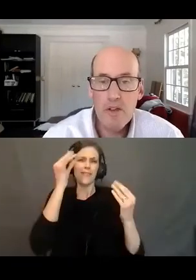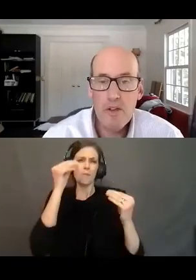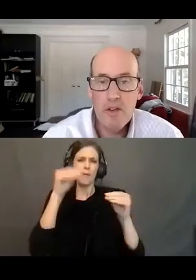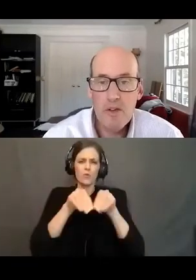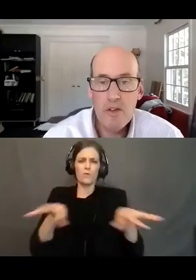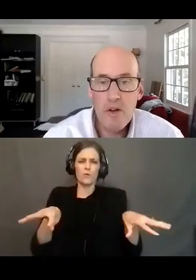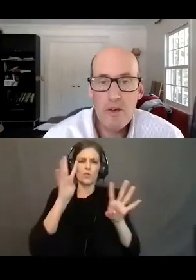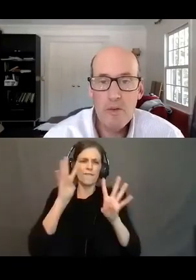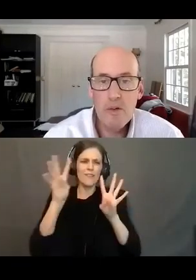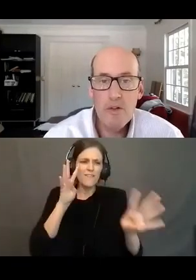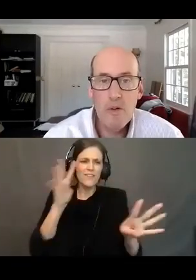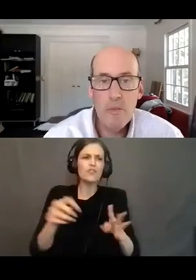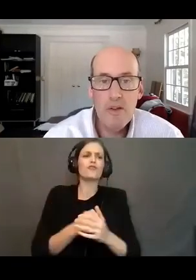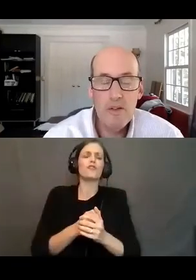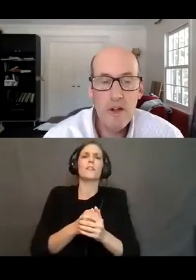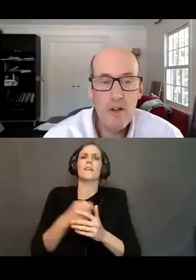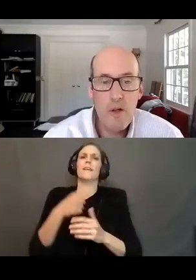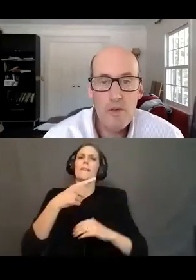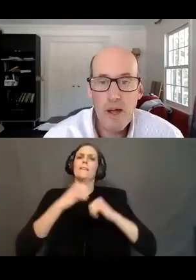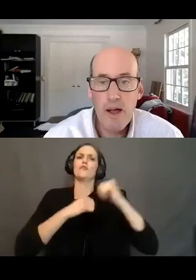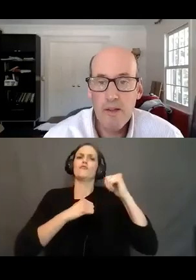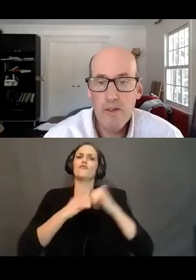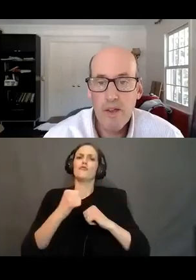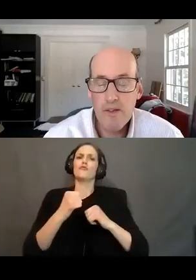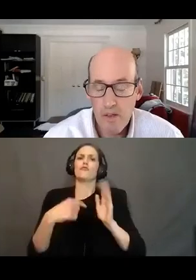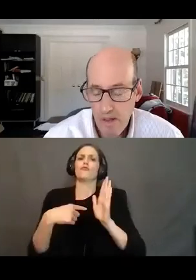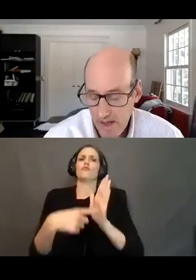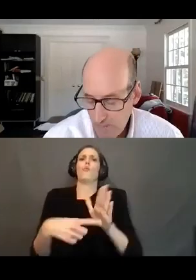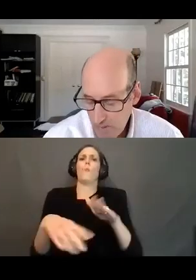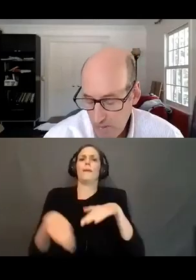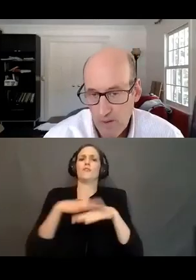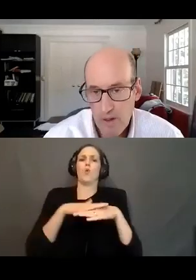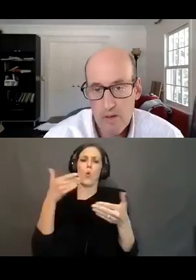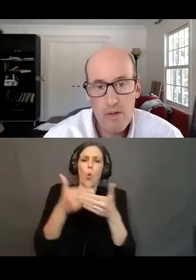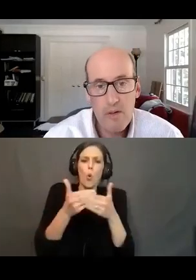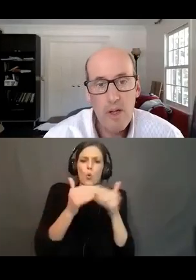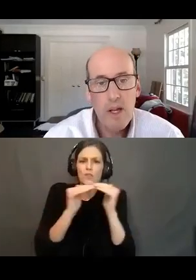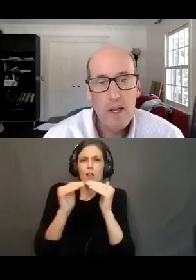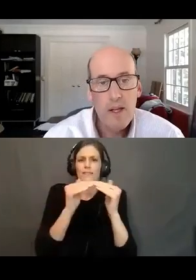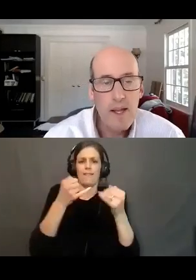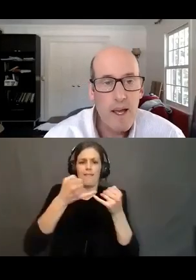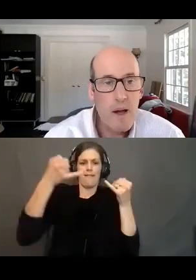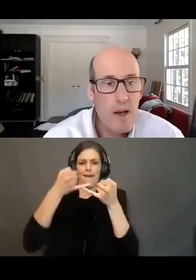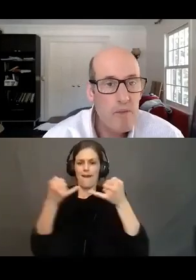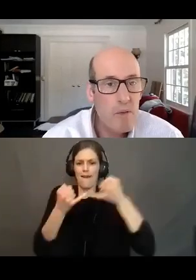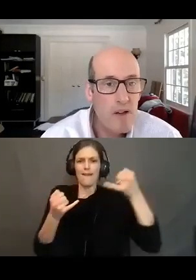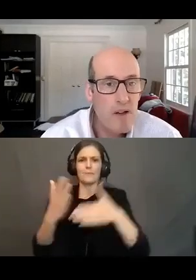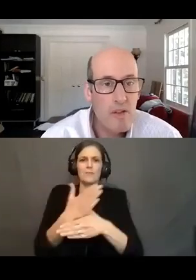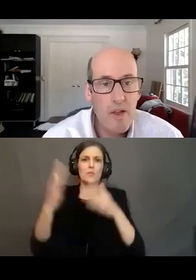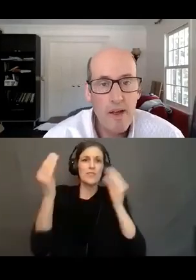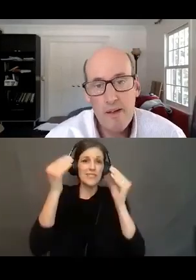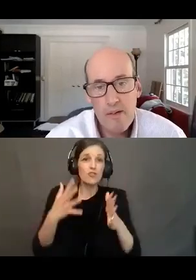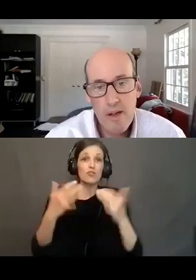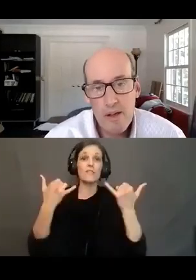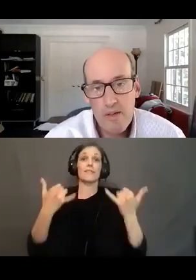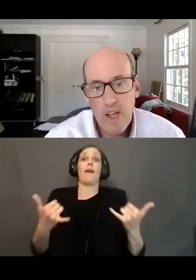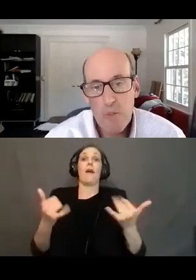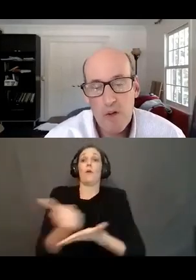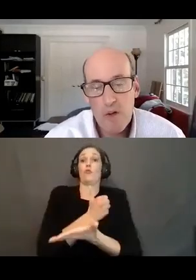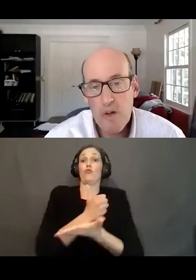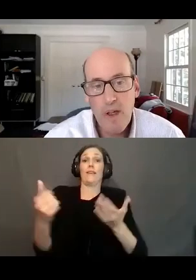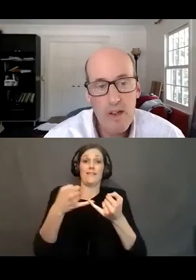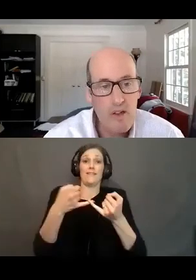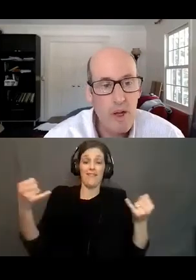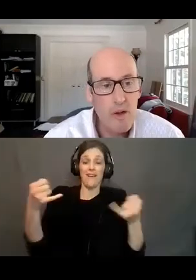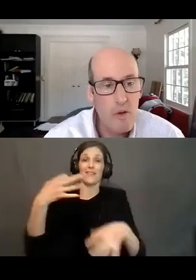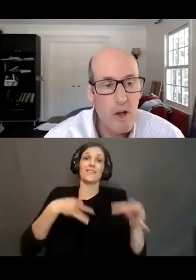innovations. This structure was shown based on close colleagues. That's the lines between teachers. Now I've erased the lines and instead put